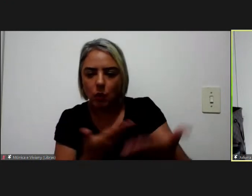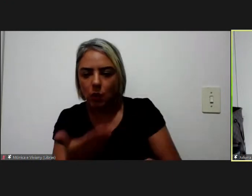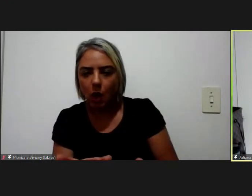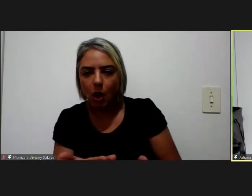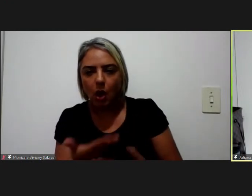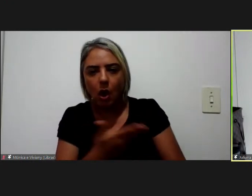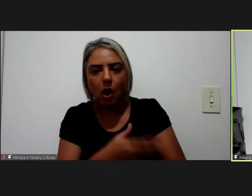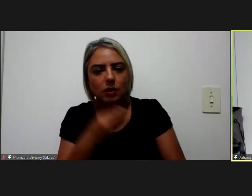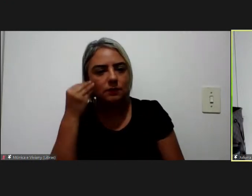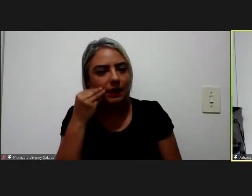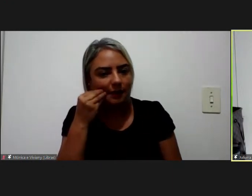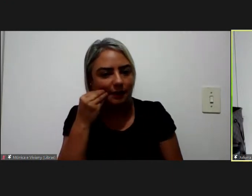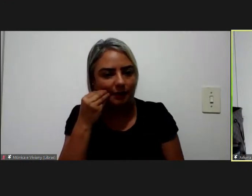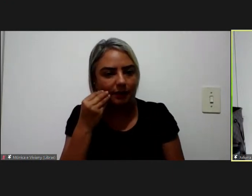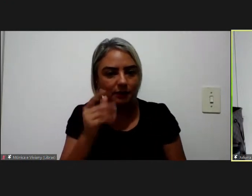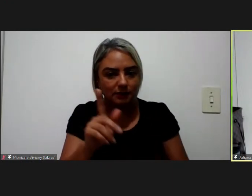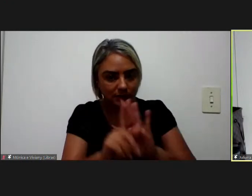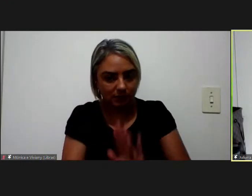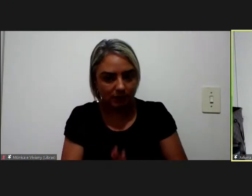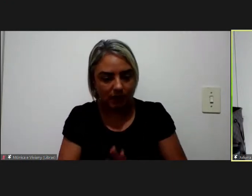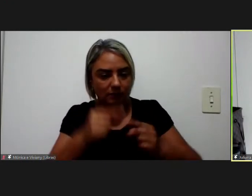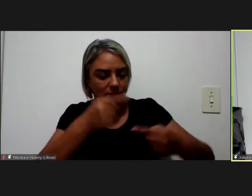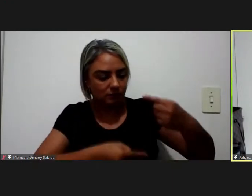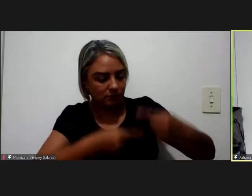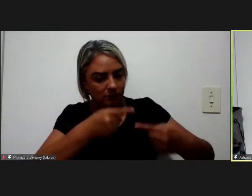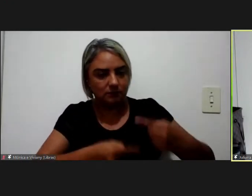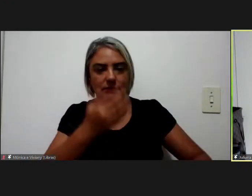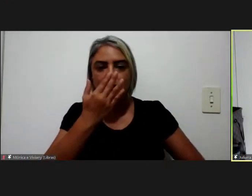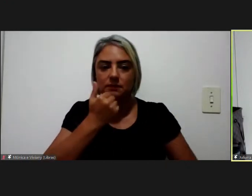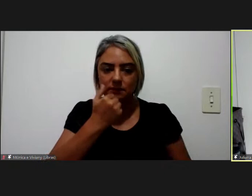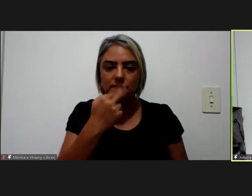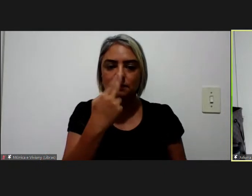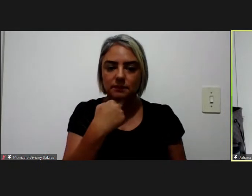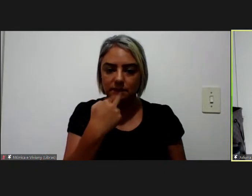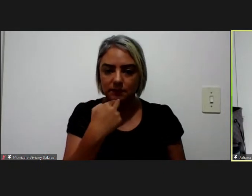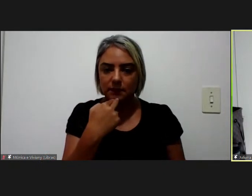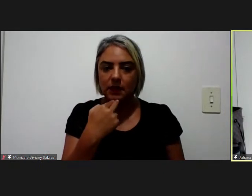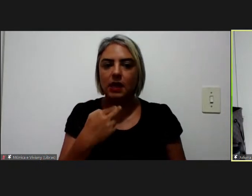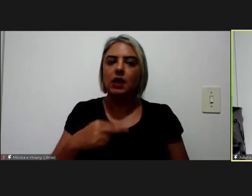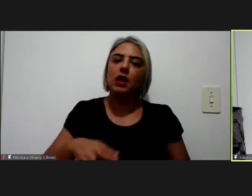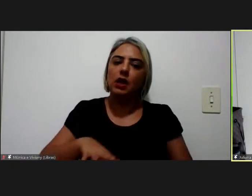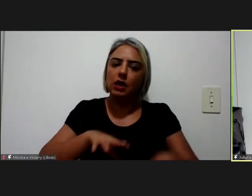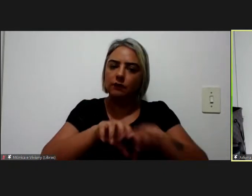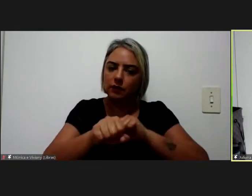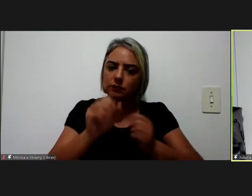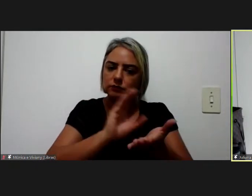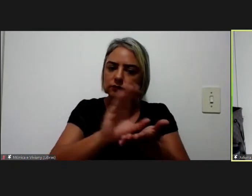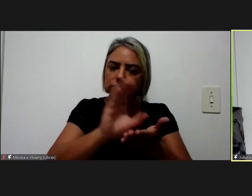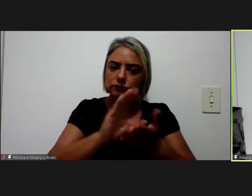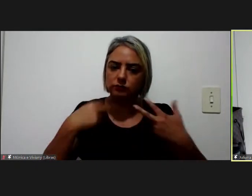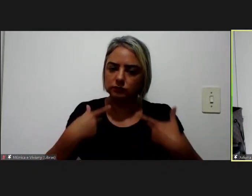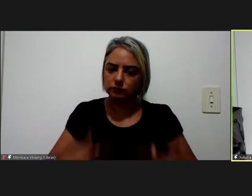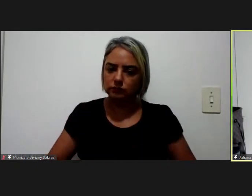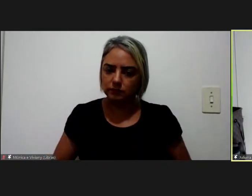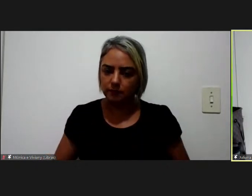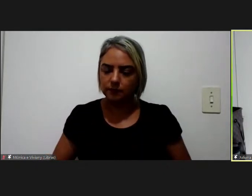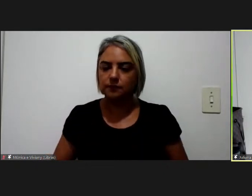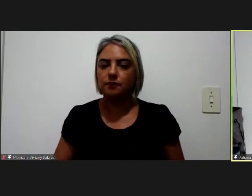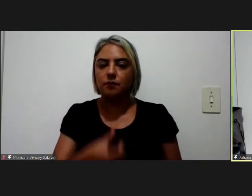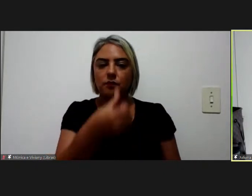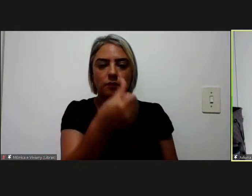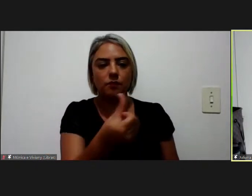de mechanisms for planejamento e exchange and gestão experience de of planning políticas and públicas management e of food and nutrição nutrition e de policies formações de recursos and training of humanos. human